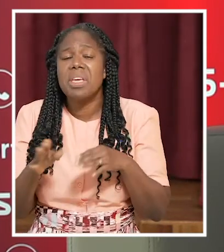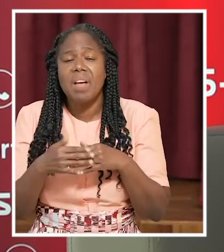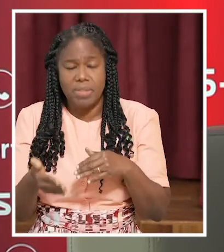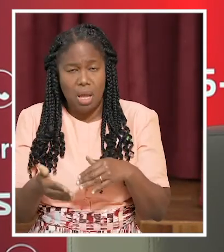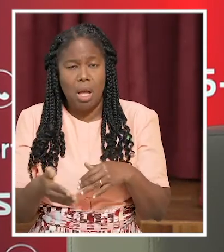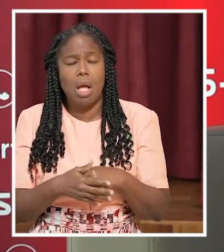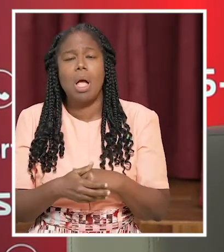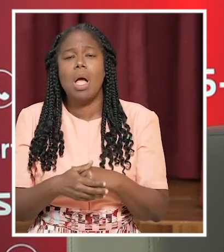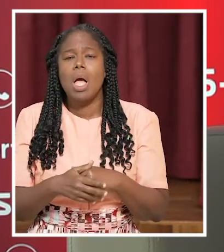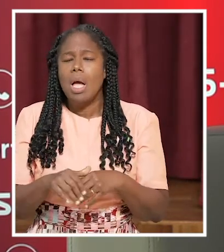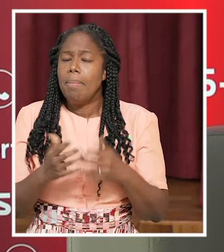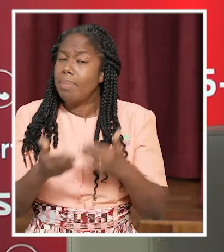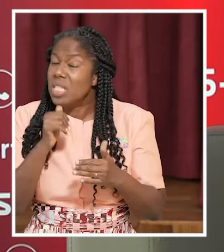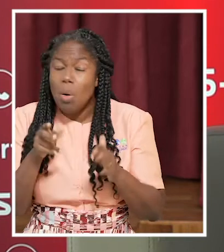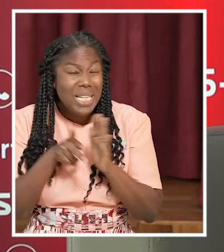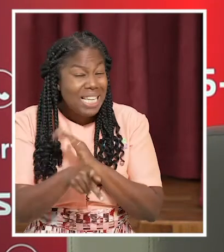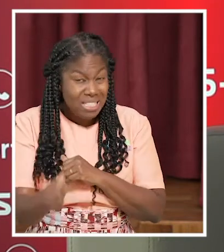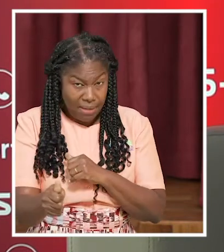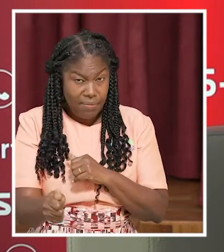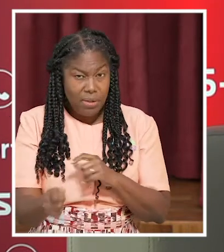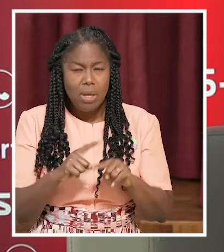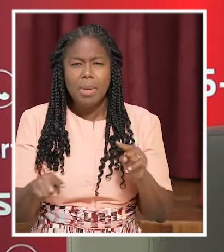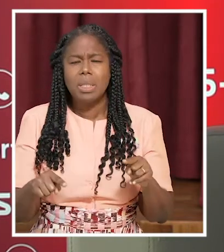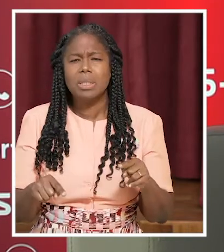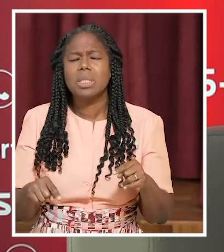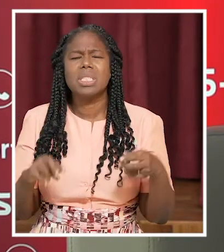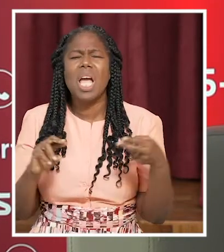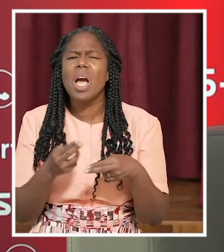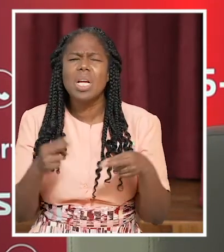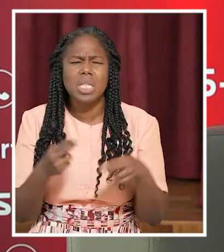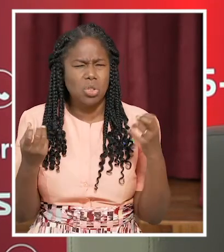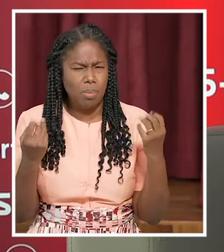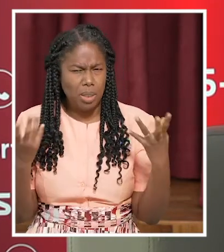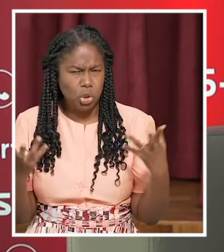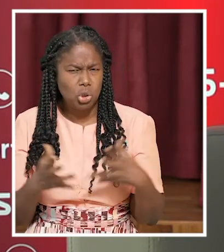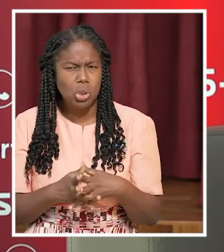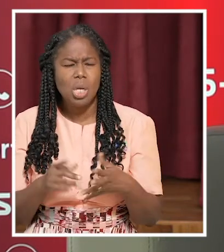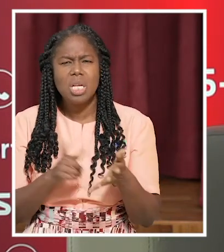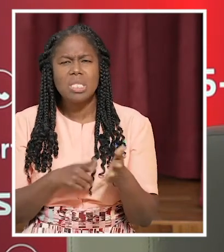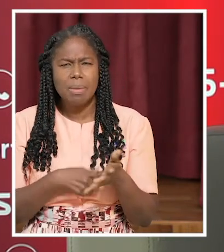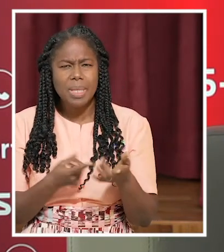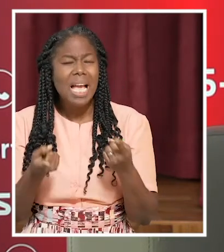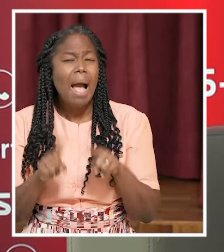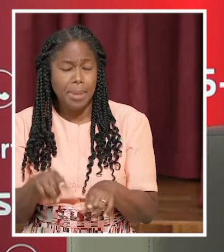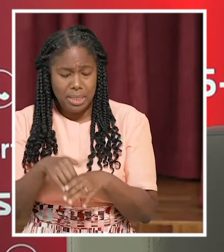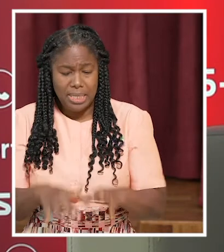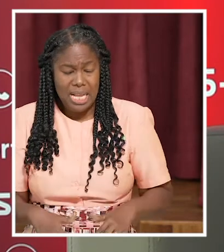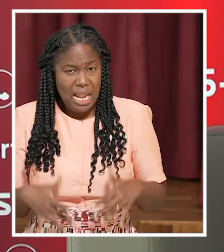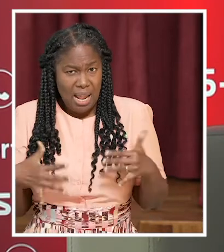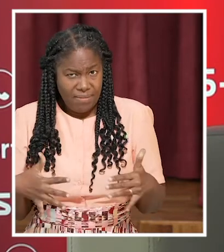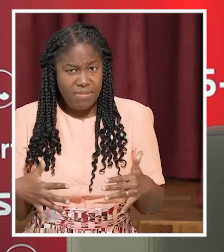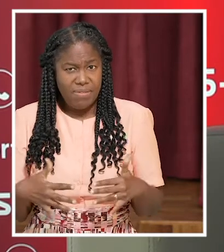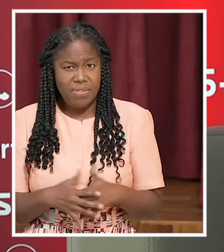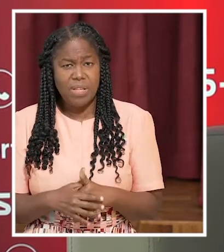kill themselves. I have found. Right. It's simply because something occurred in their lives many times, because this happens a